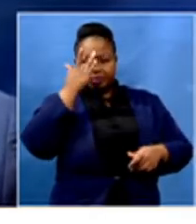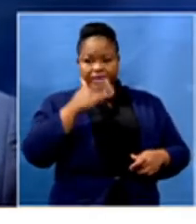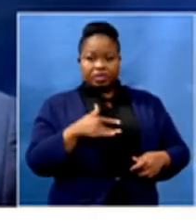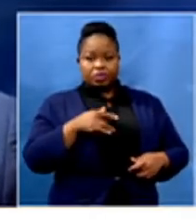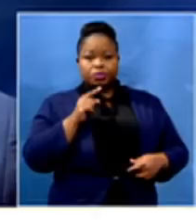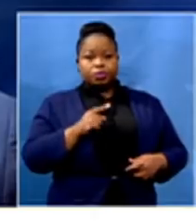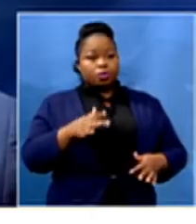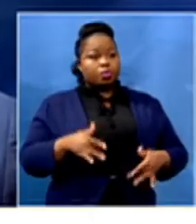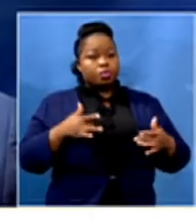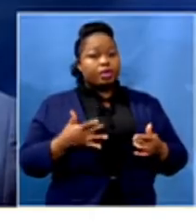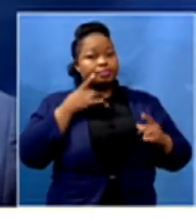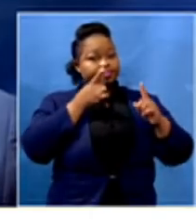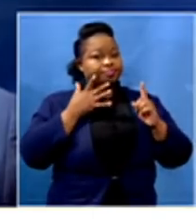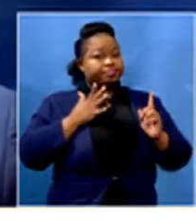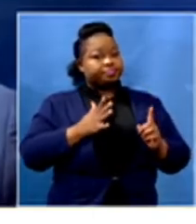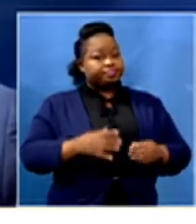we've been looking for.